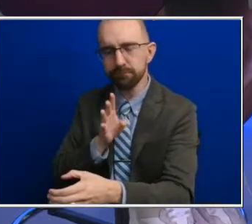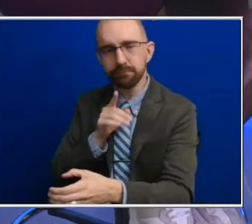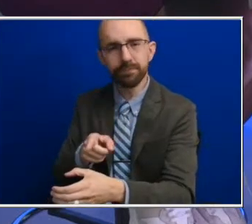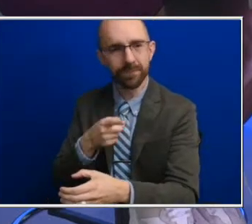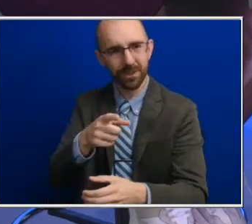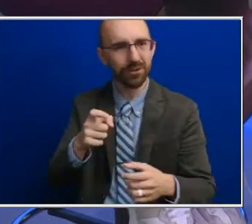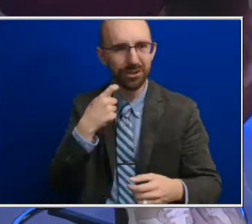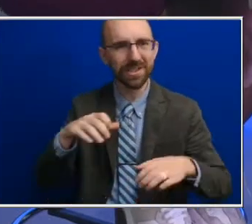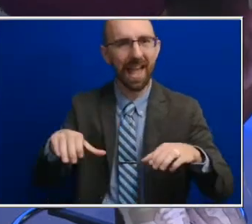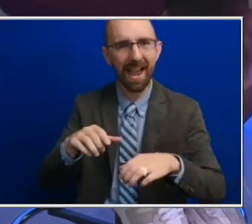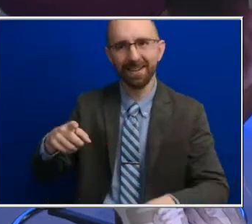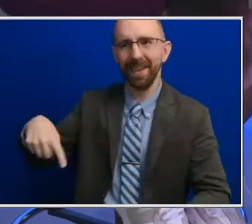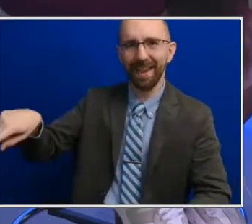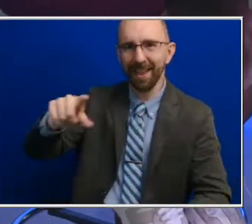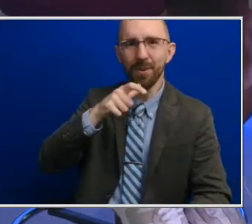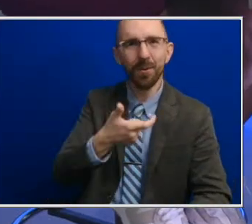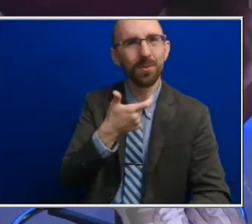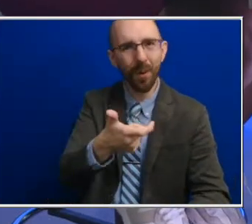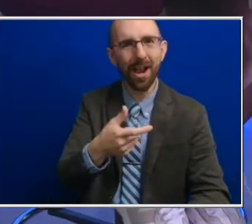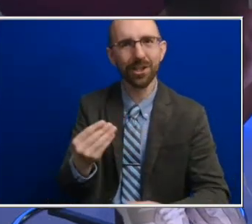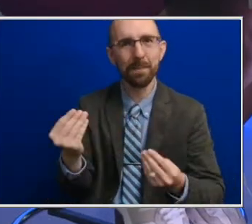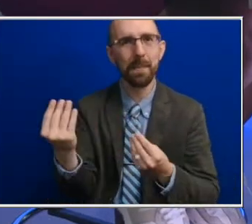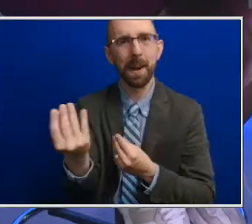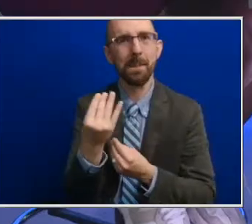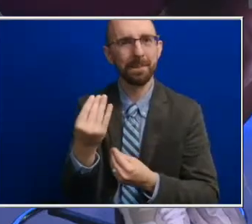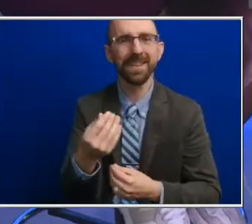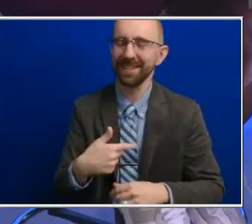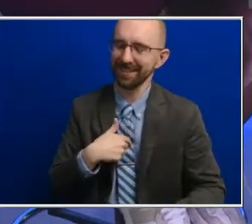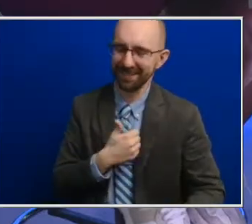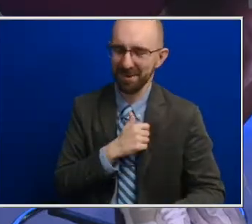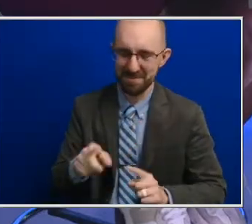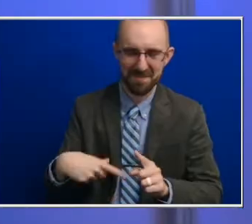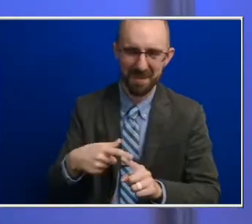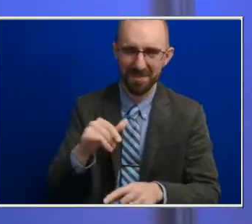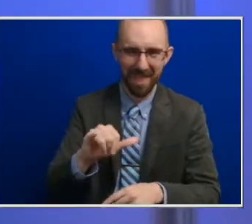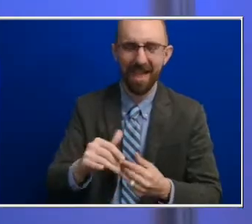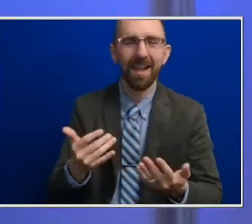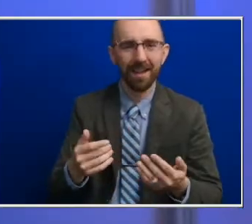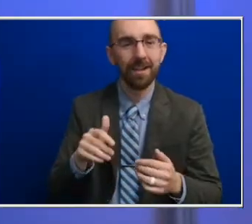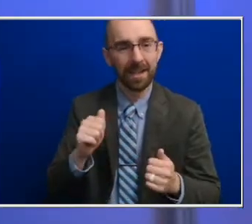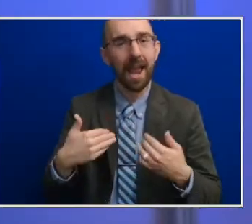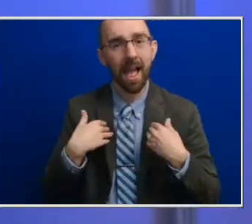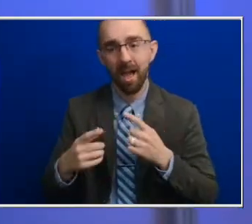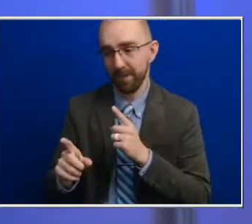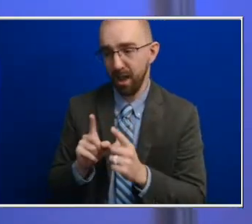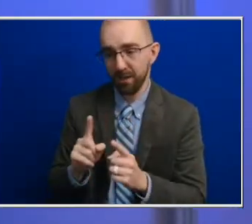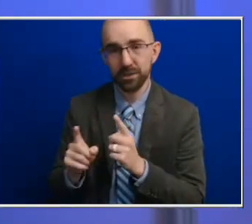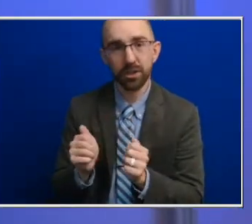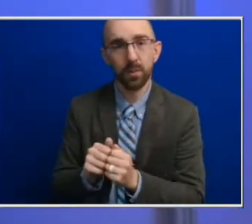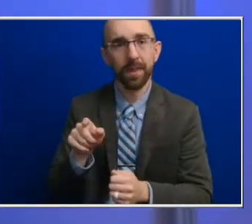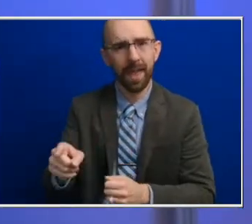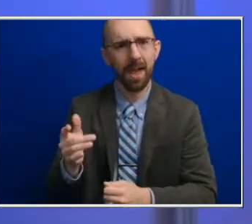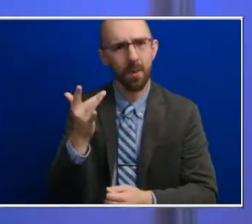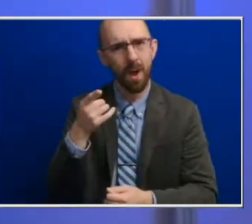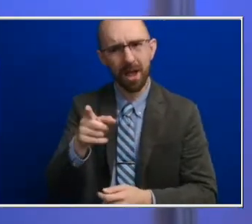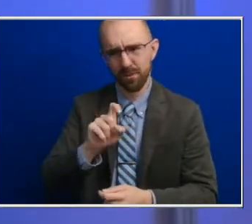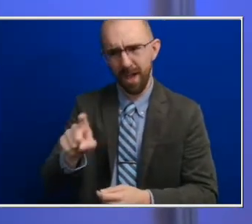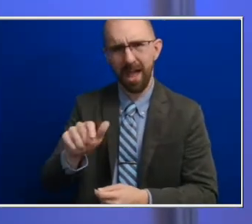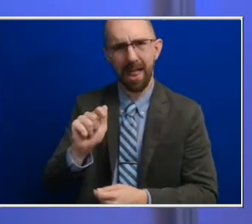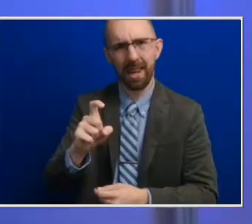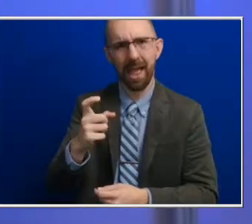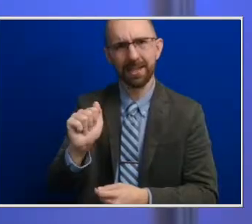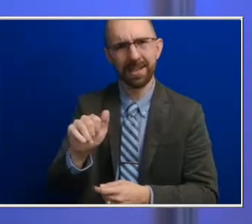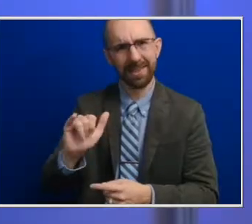people's everyone's houses. house, sorry for that. Sorry. Why'd you do that? Yeah, but it's the idea of we can have a conversation around, why did you ask Alexa that question? One of my kids